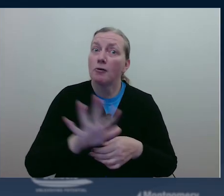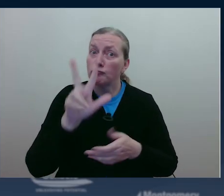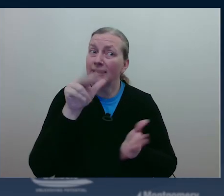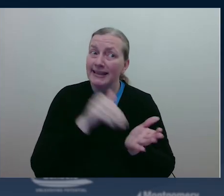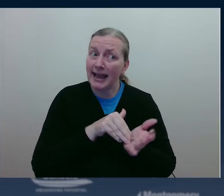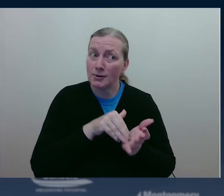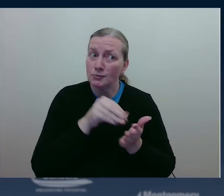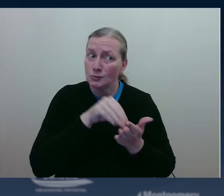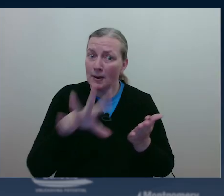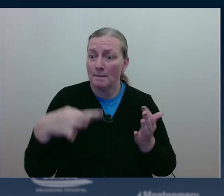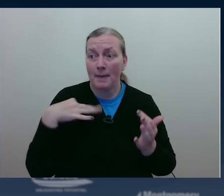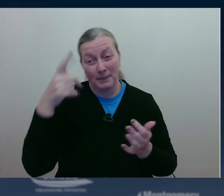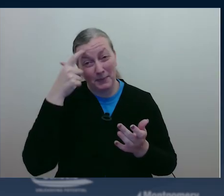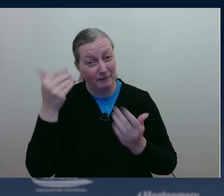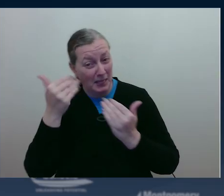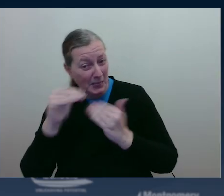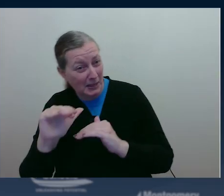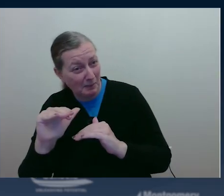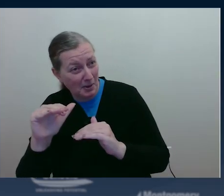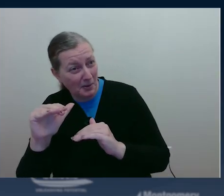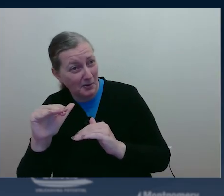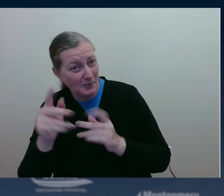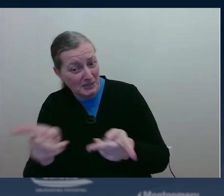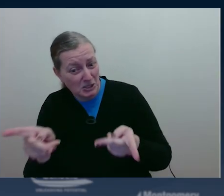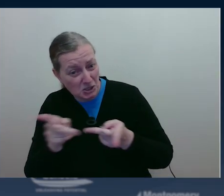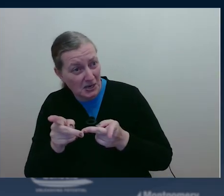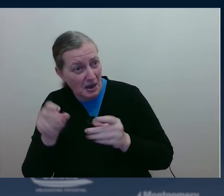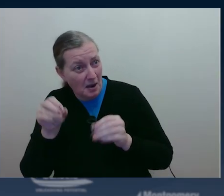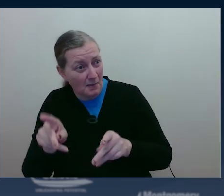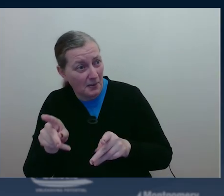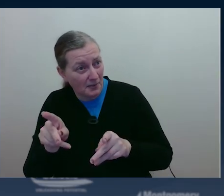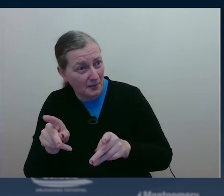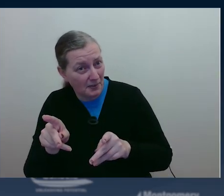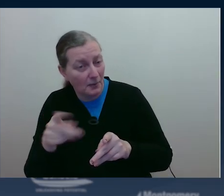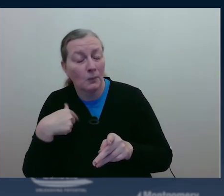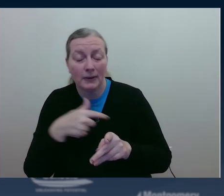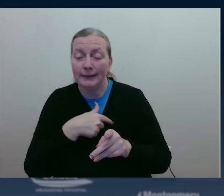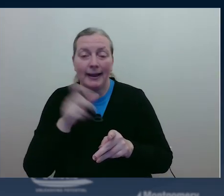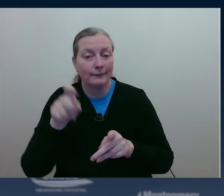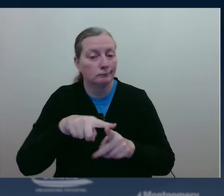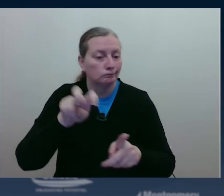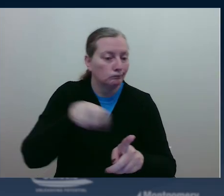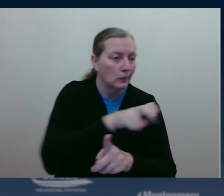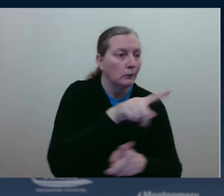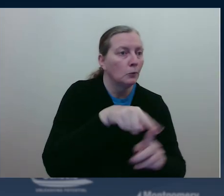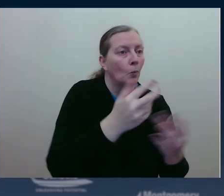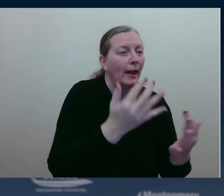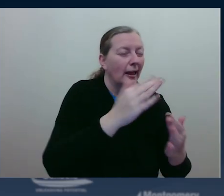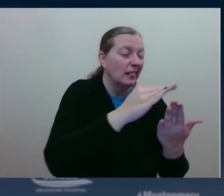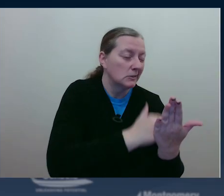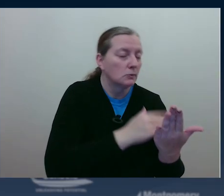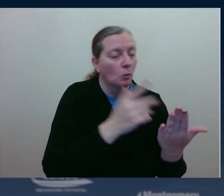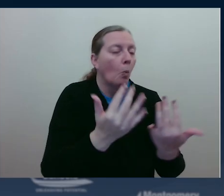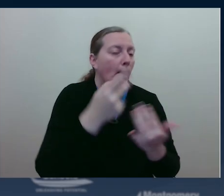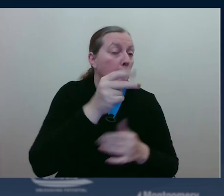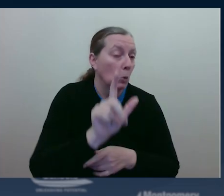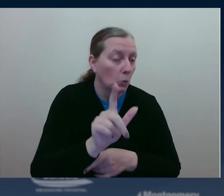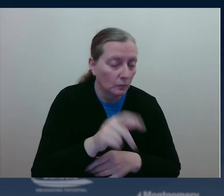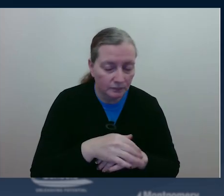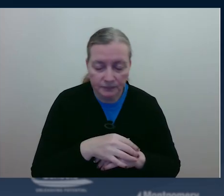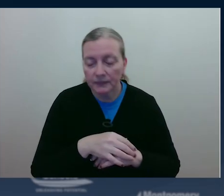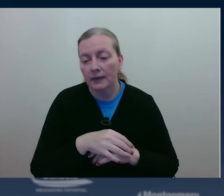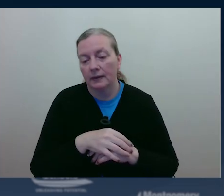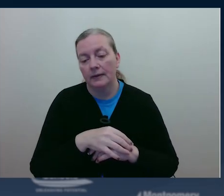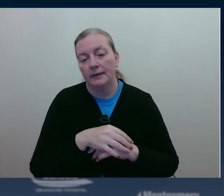we generally have this many students waiting on a wait list or a wait pool. We've also presented for some of